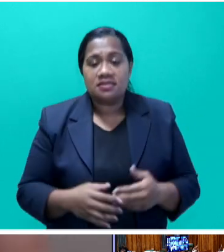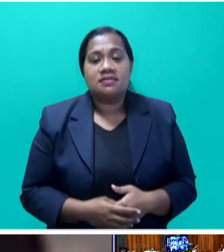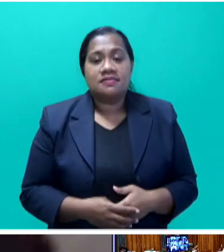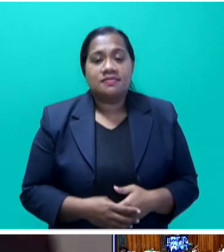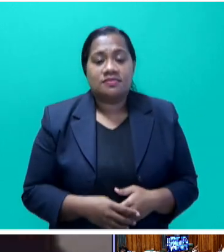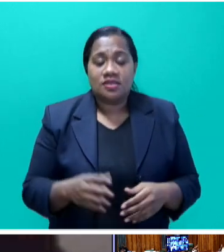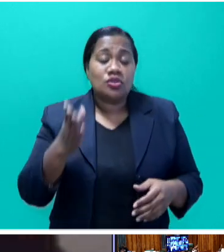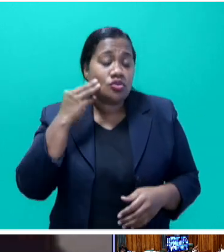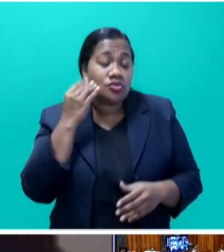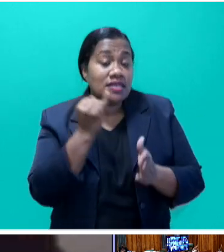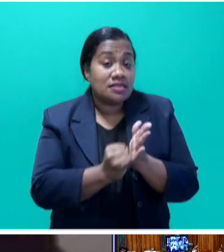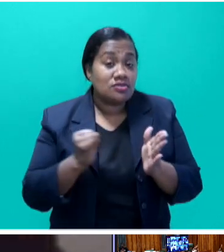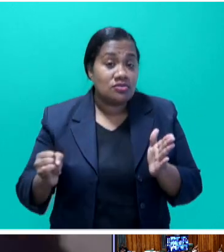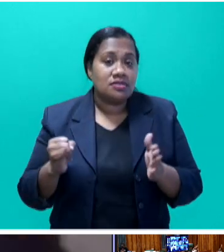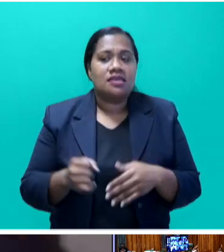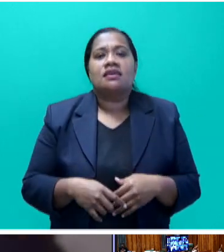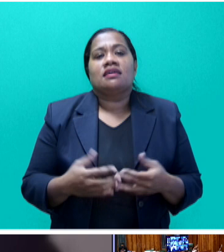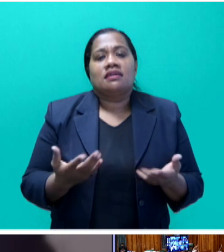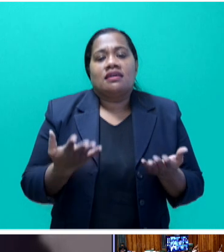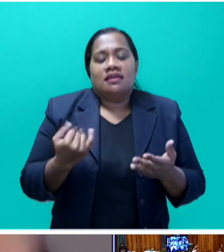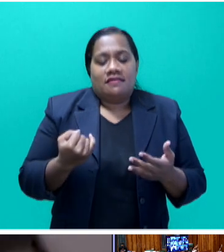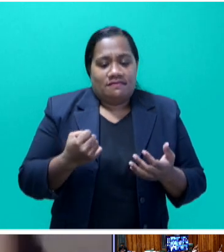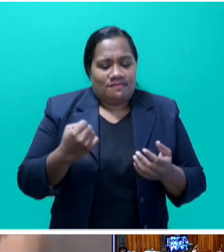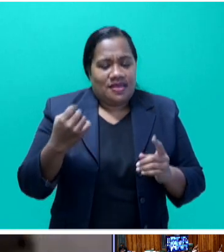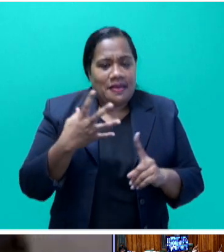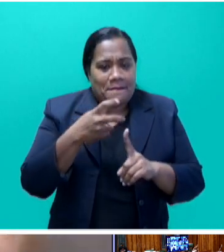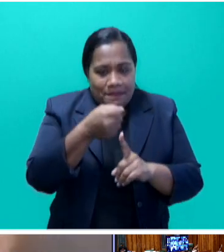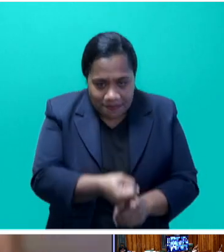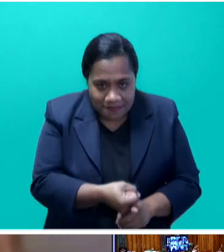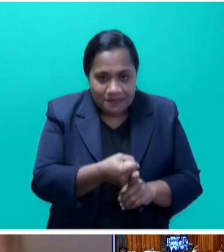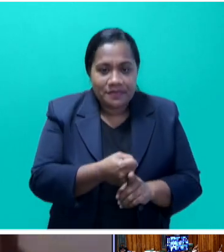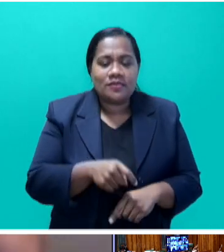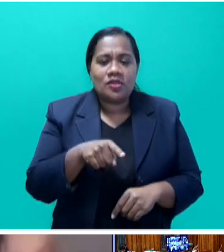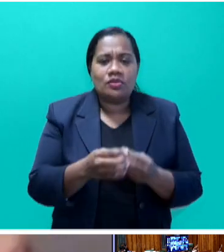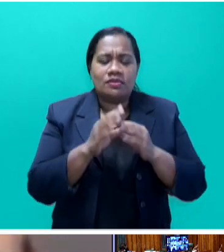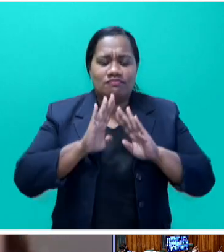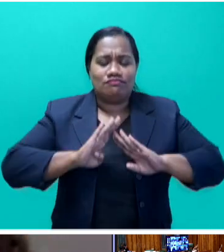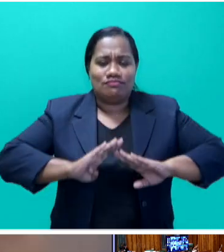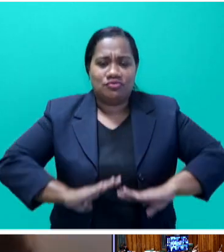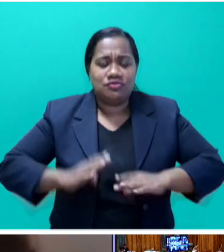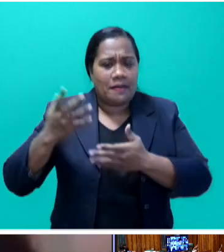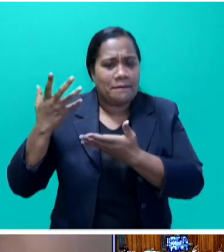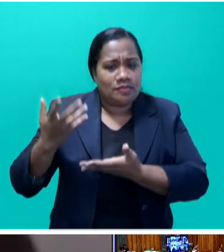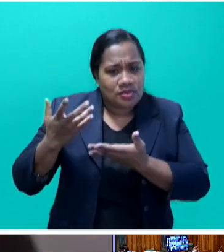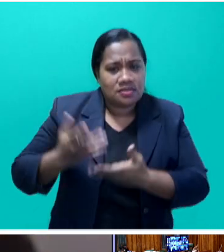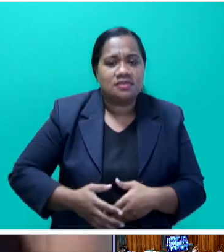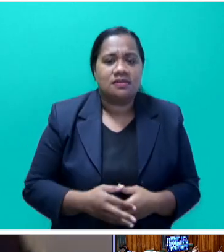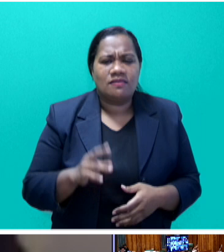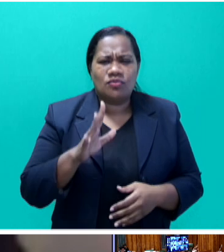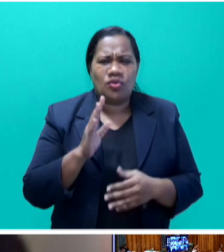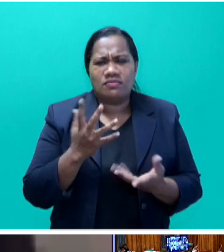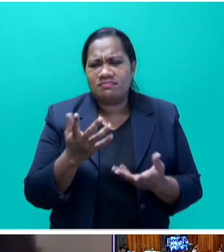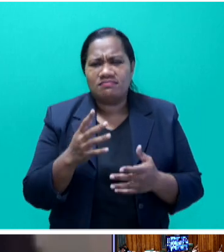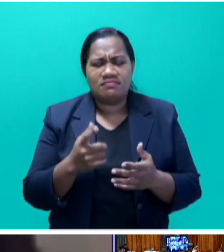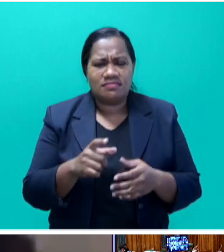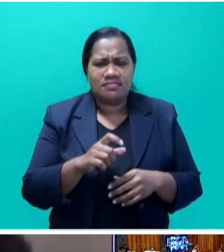industry has been heavily impacted with reduction in cargo, sir. To ease the burden, the coasting trade has been removed for foreign cargo ships. This allows